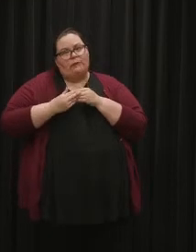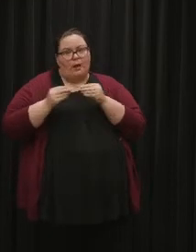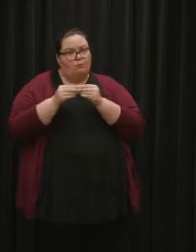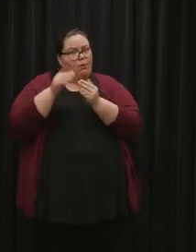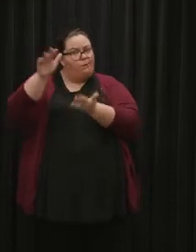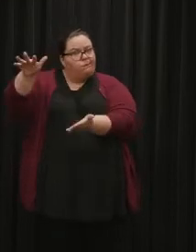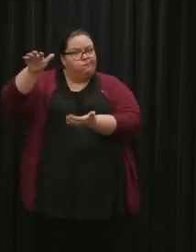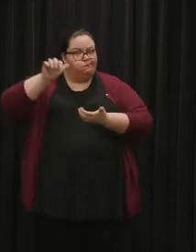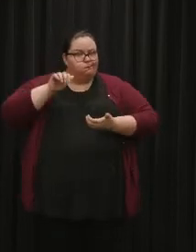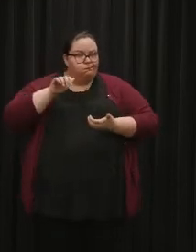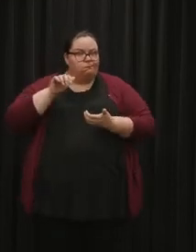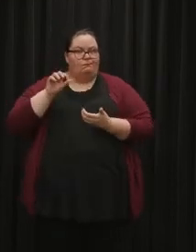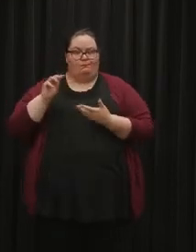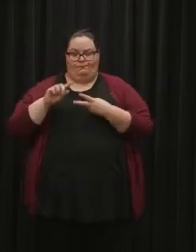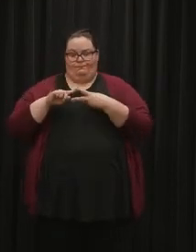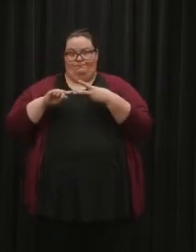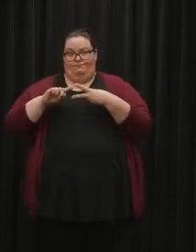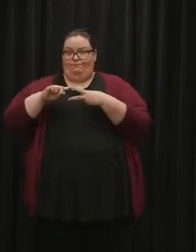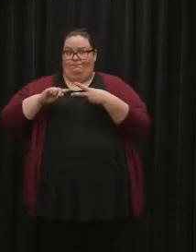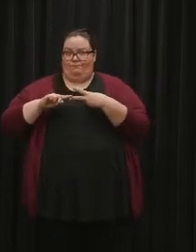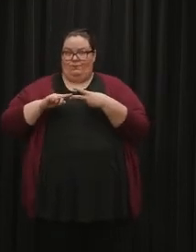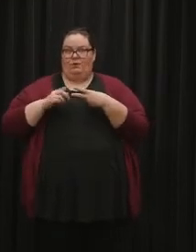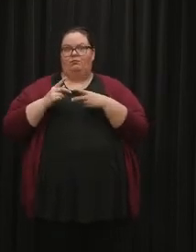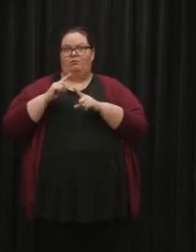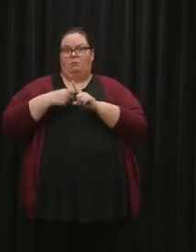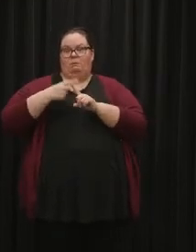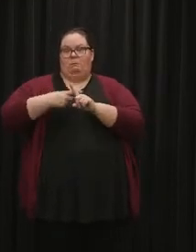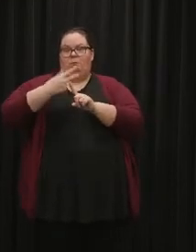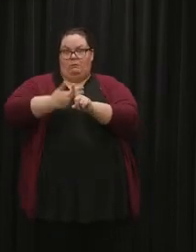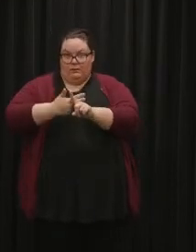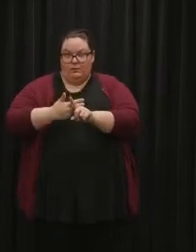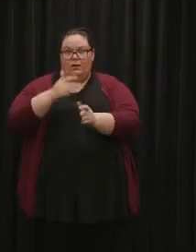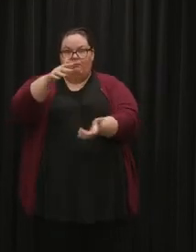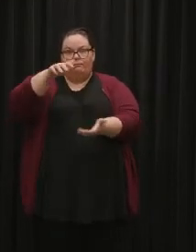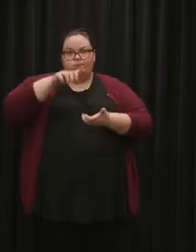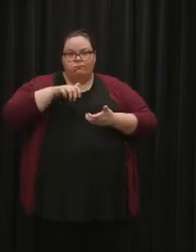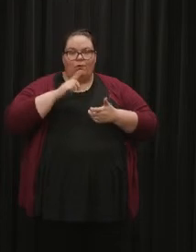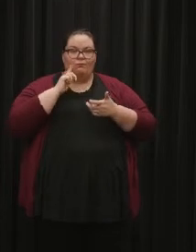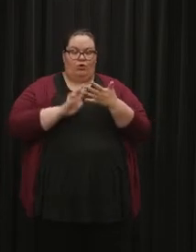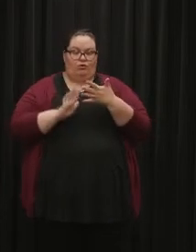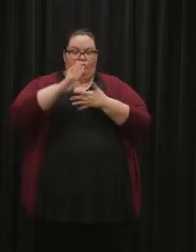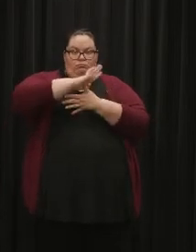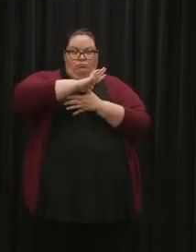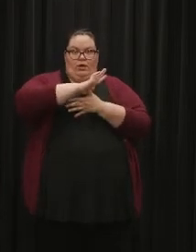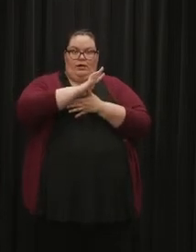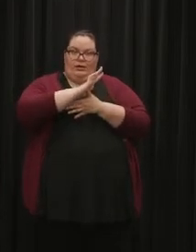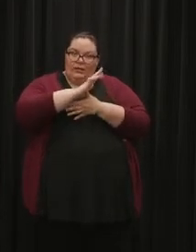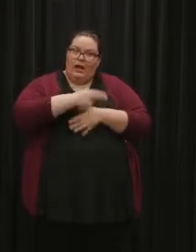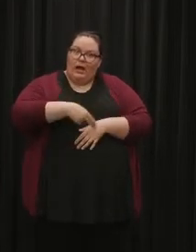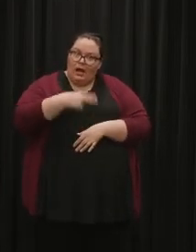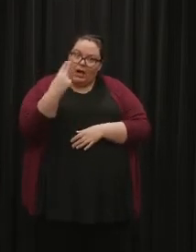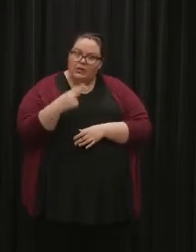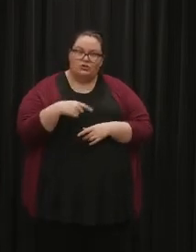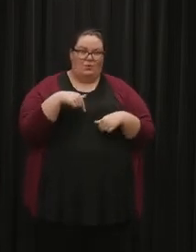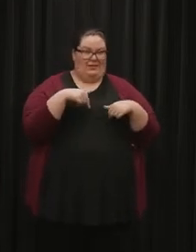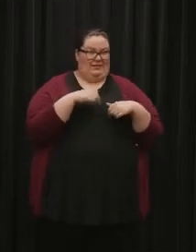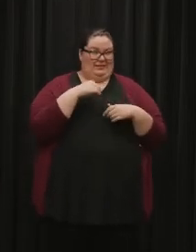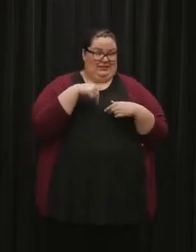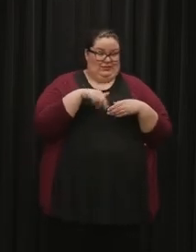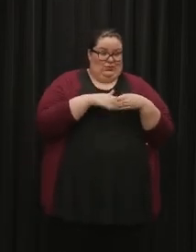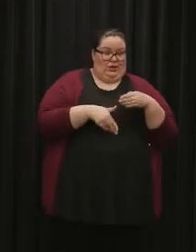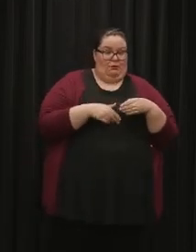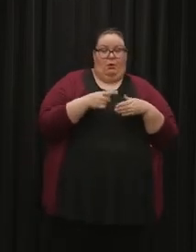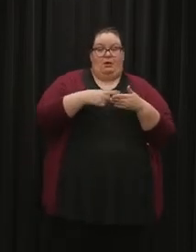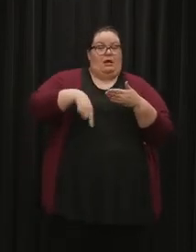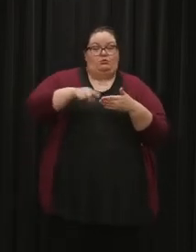doses are coming from Moderna and Pfizer over the next 3 months for that high priority group. So if they don't get this batch or the one next week